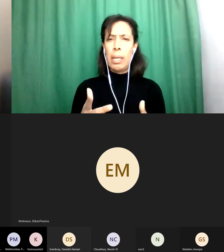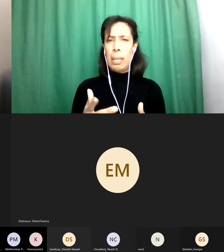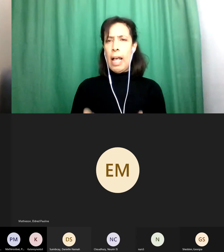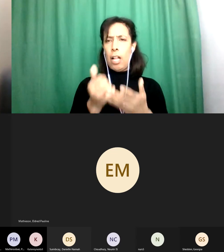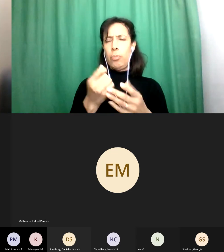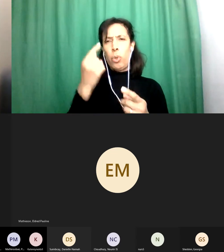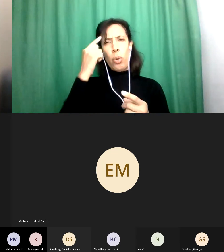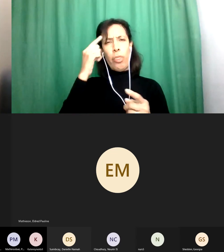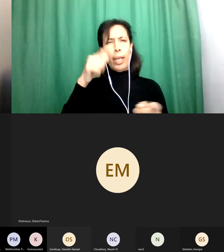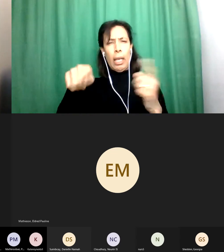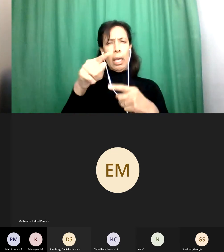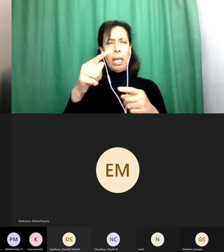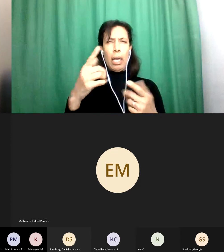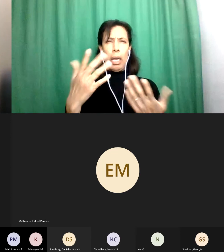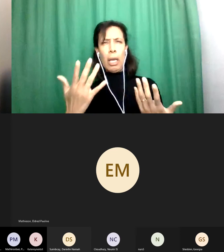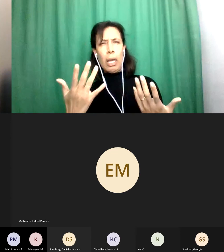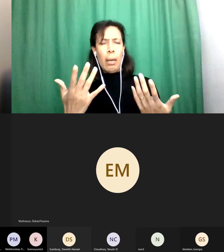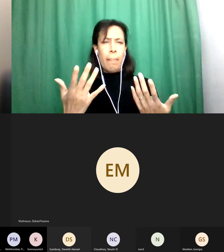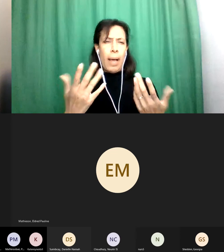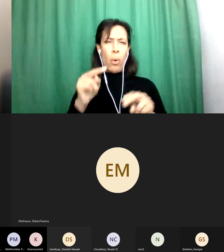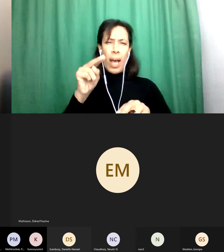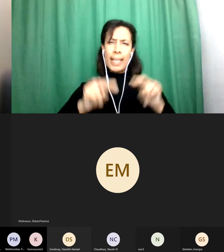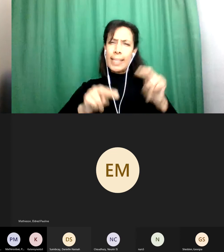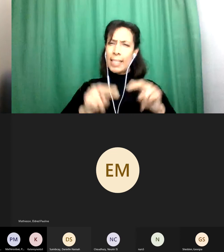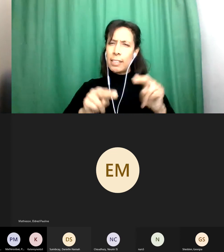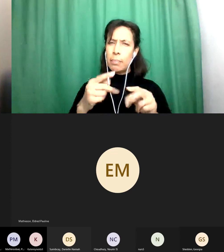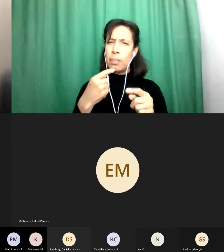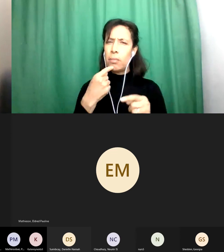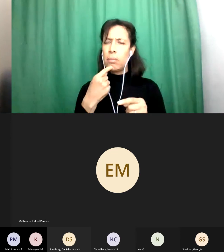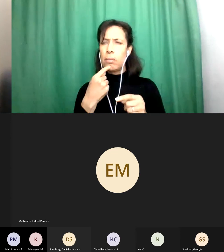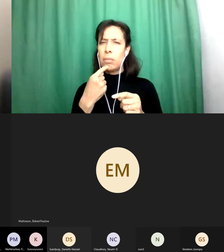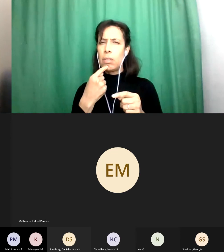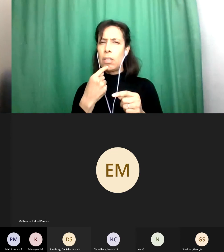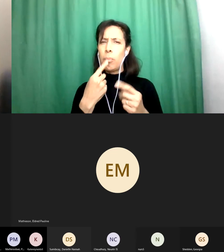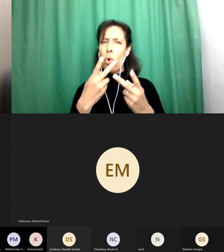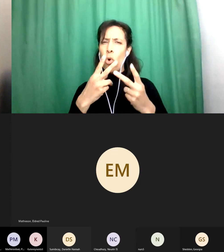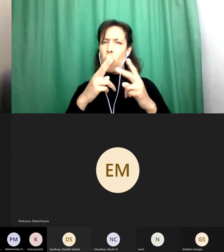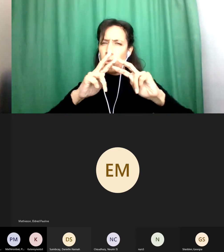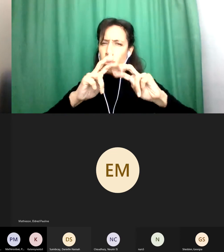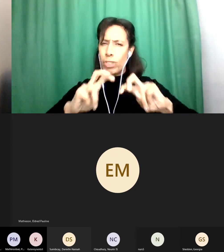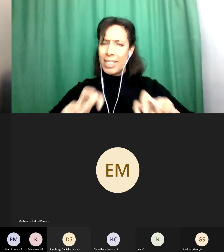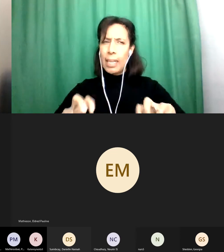assessment, is I provided you with some examples of